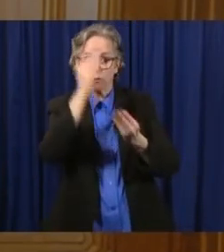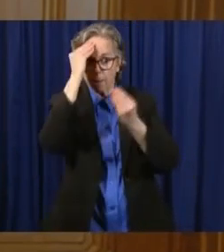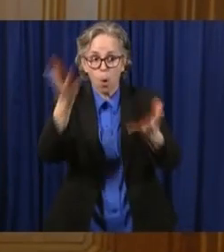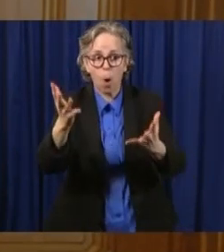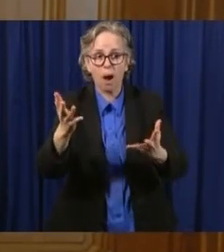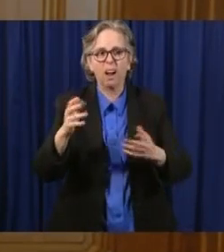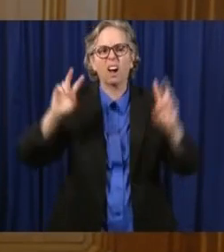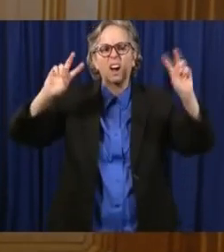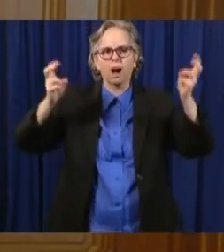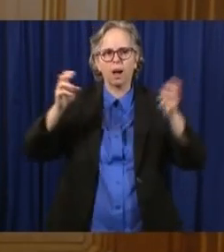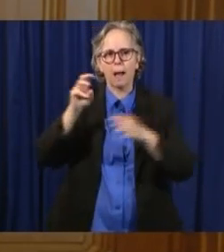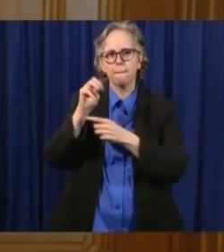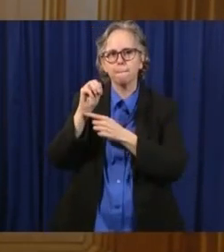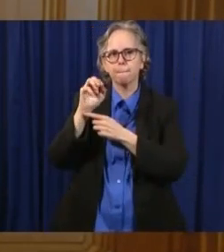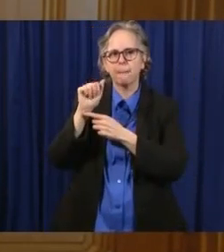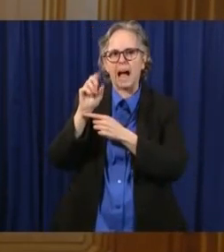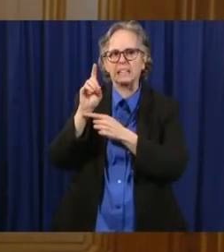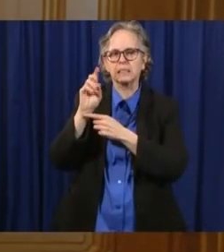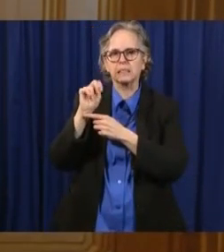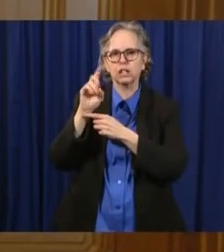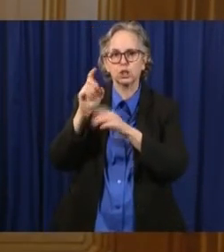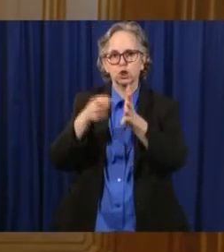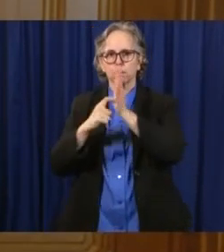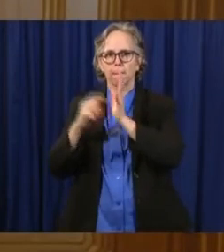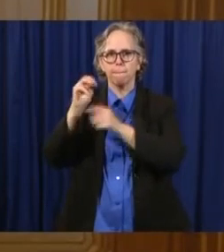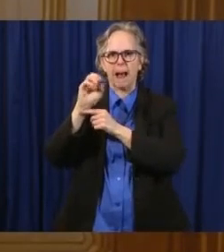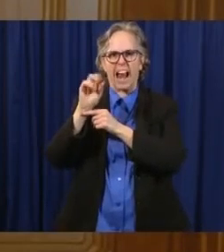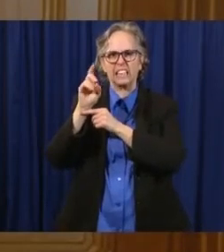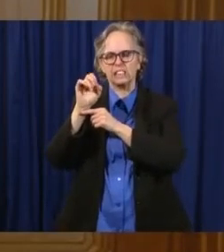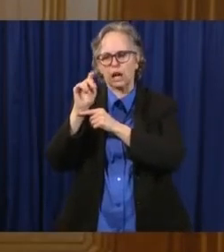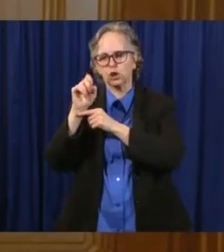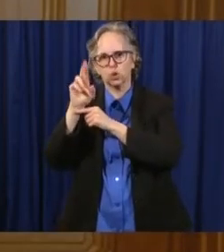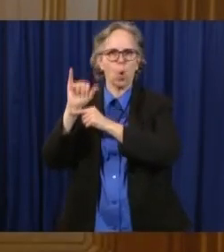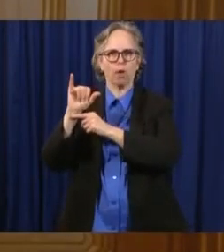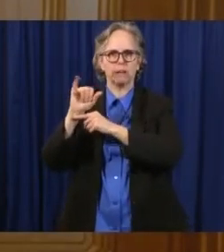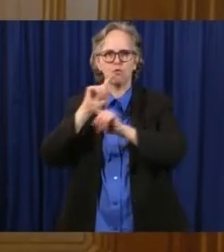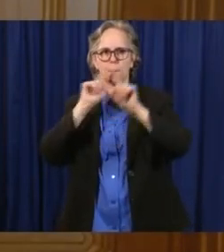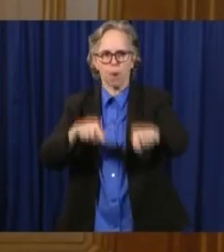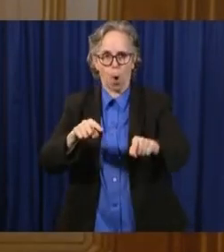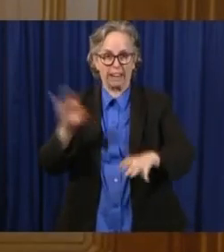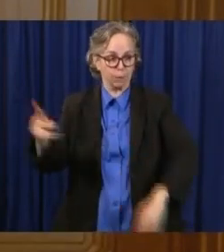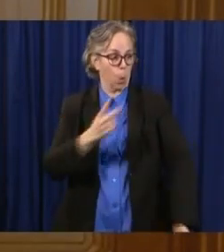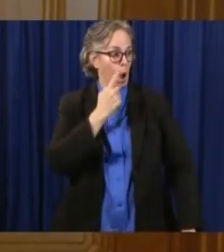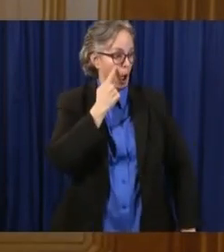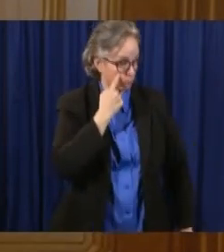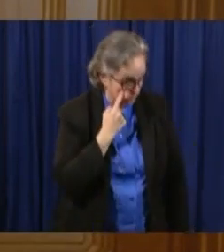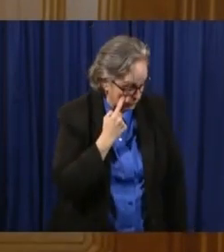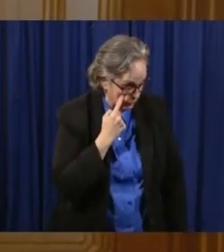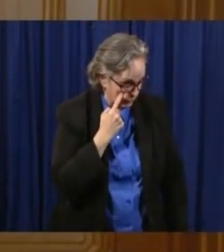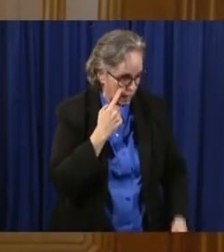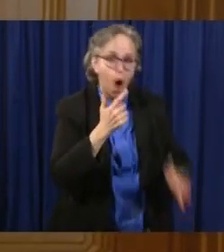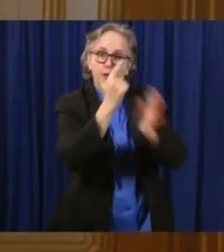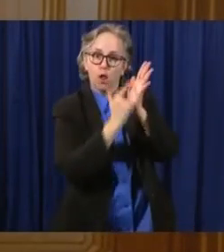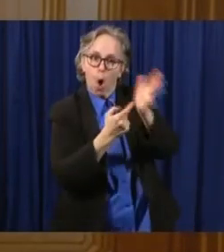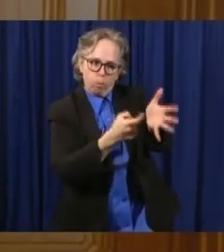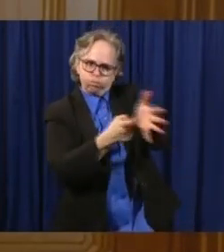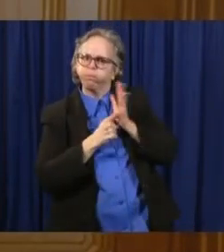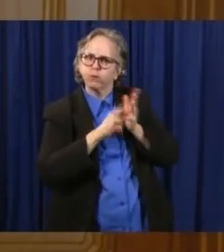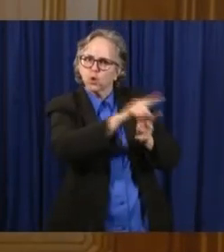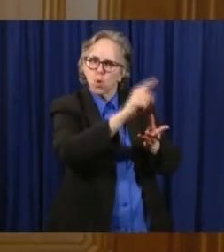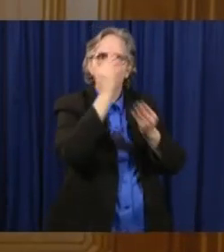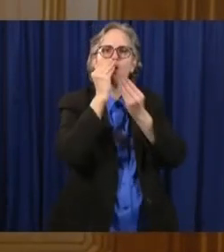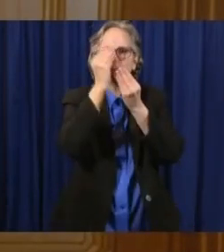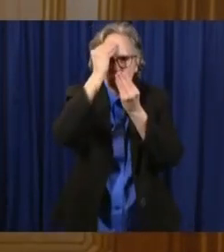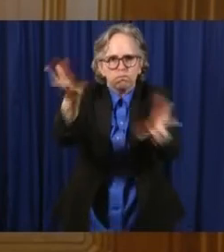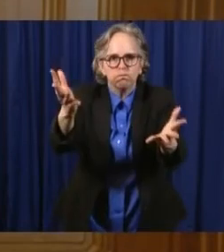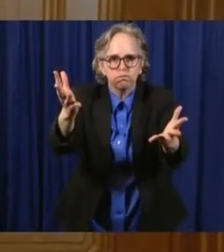reporters. There are people who, by law, when they see an abuse, they report it. Some of the people who do